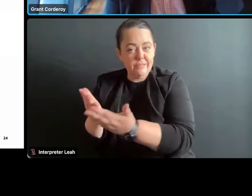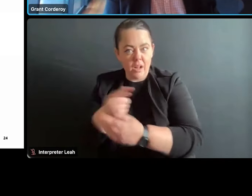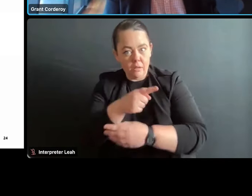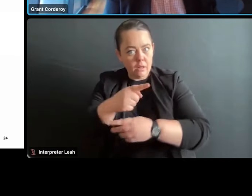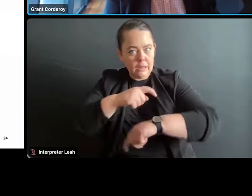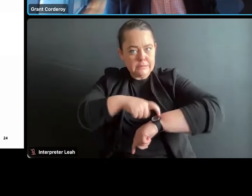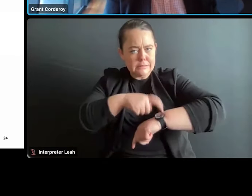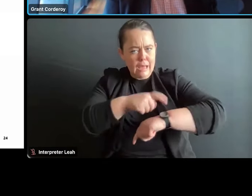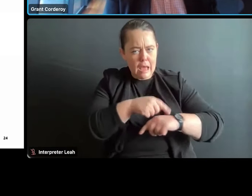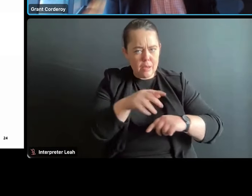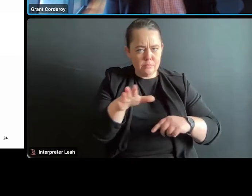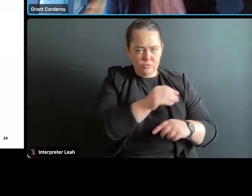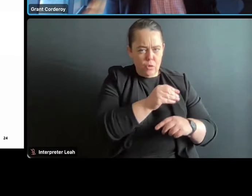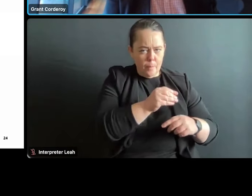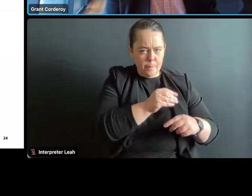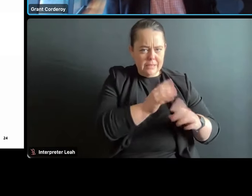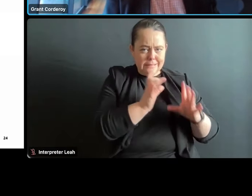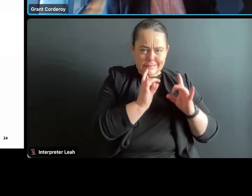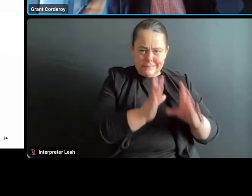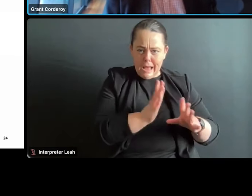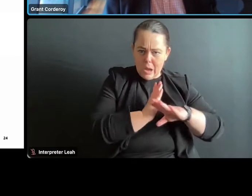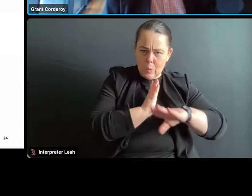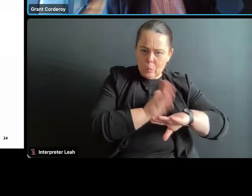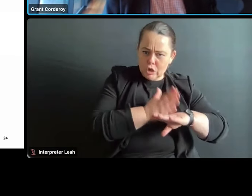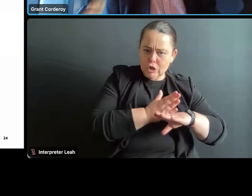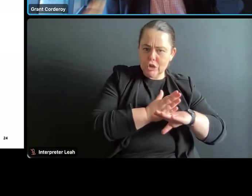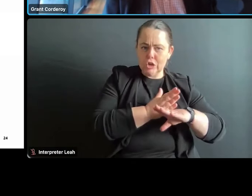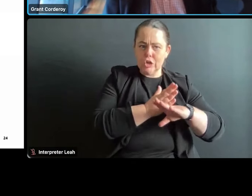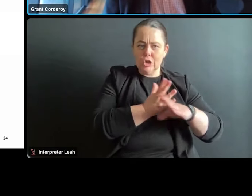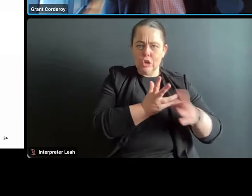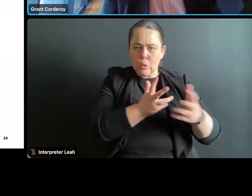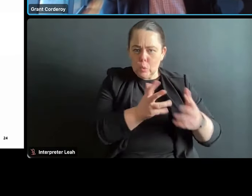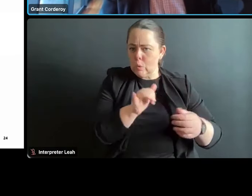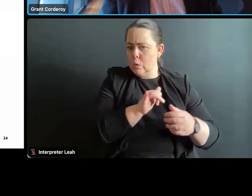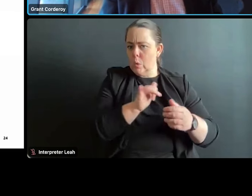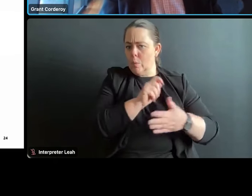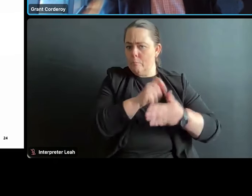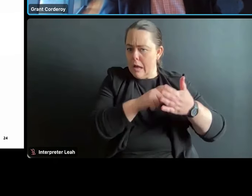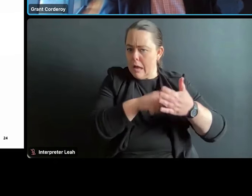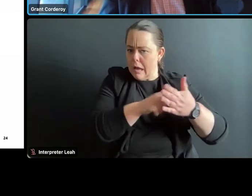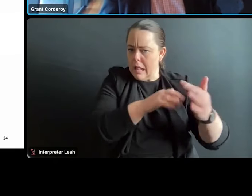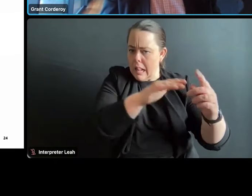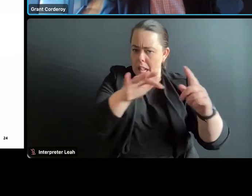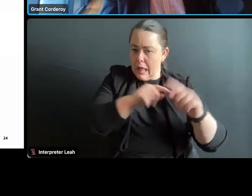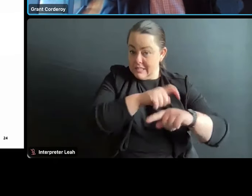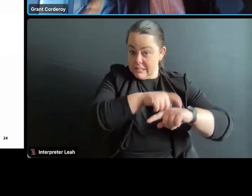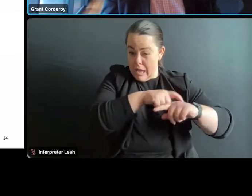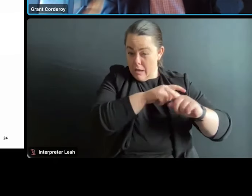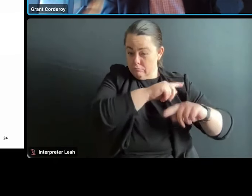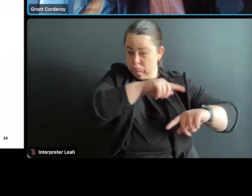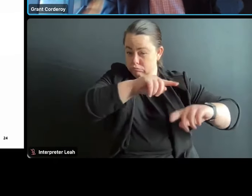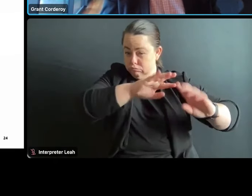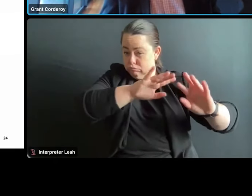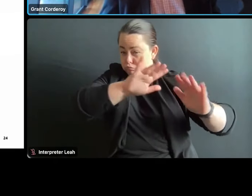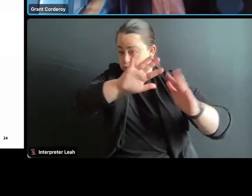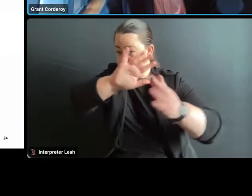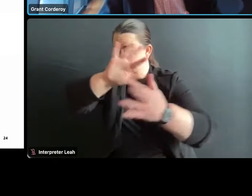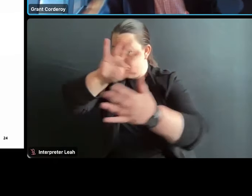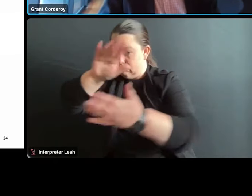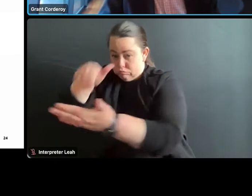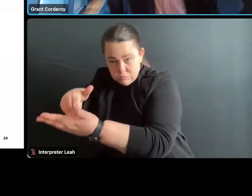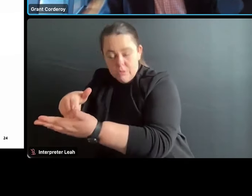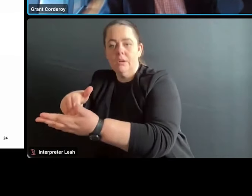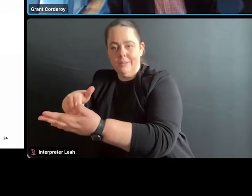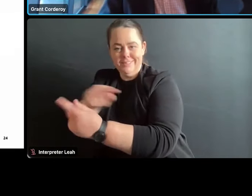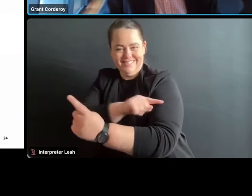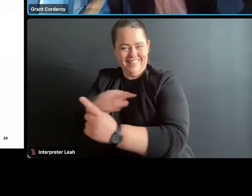little bit of a change for both allied health and agency, I think the definition of agency will pretty clearly if they're not